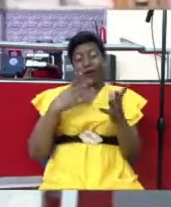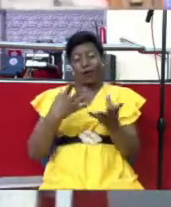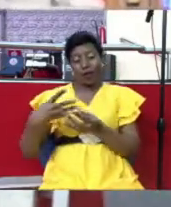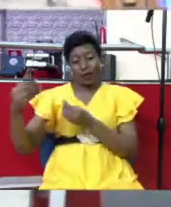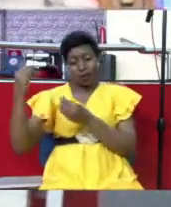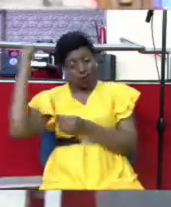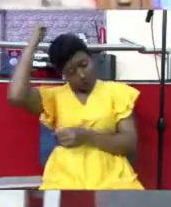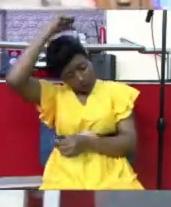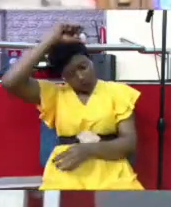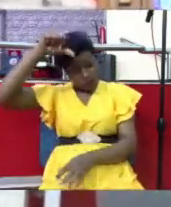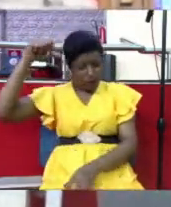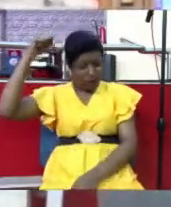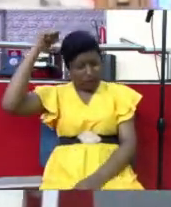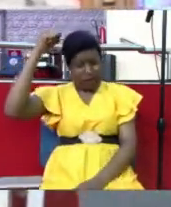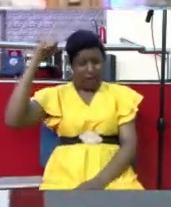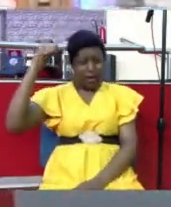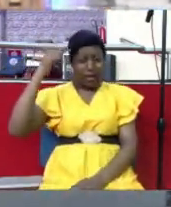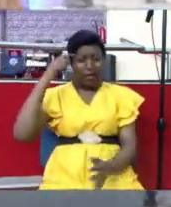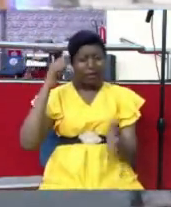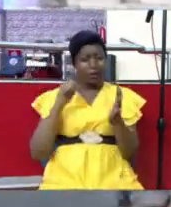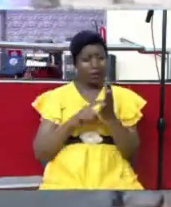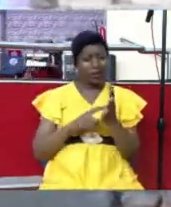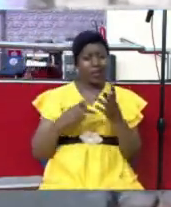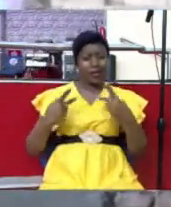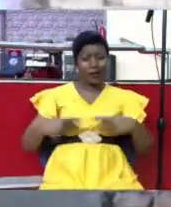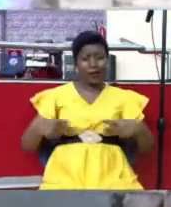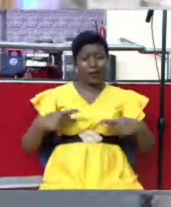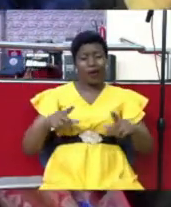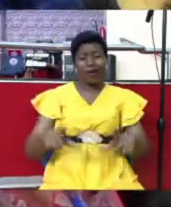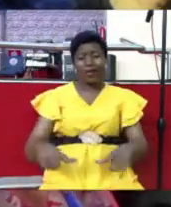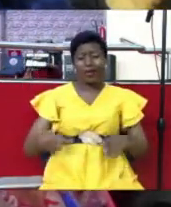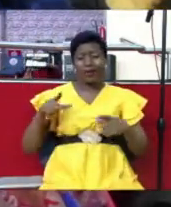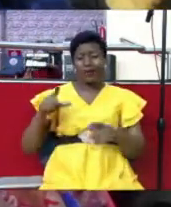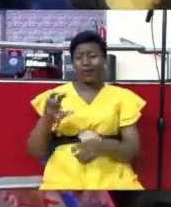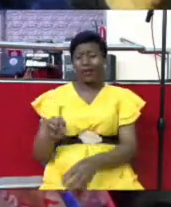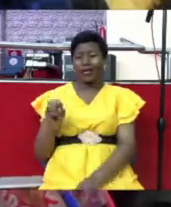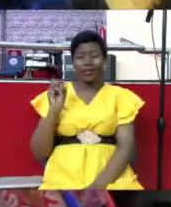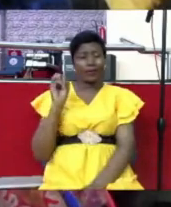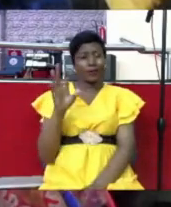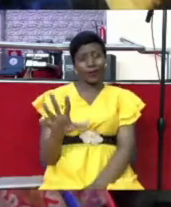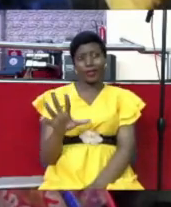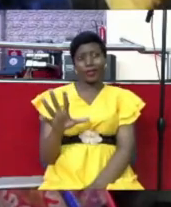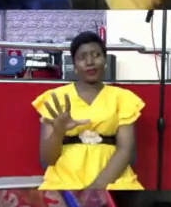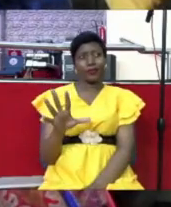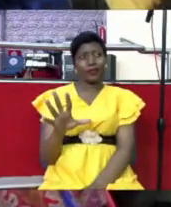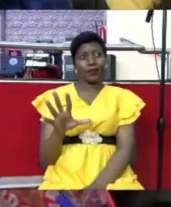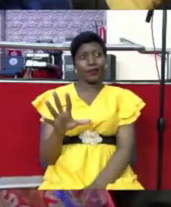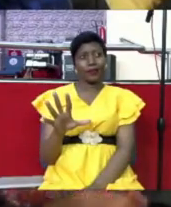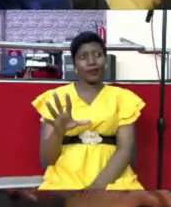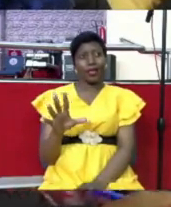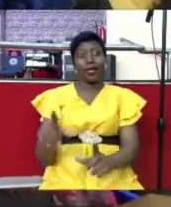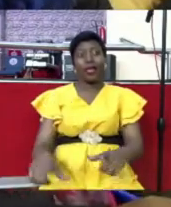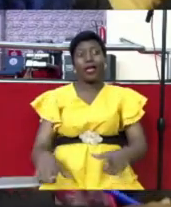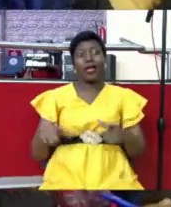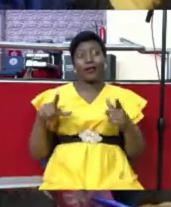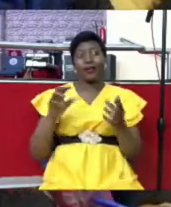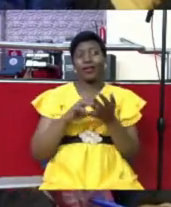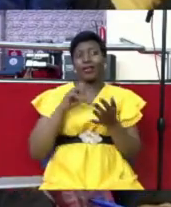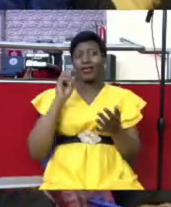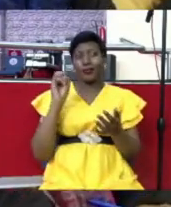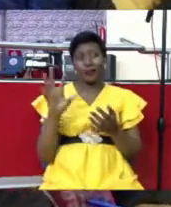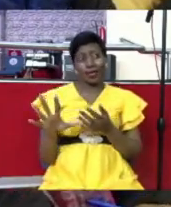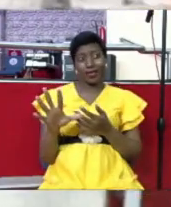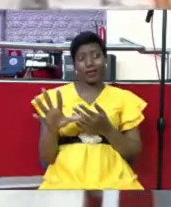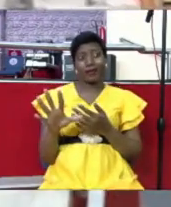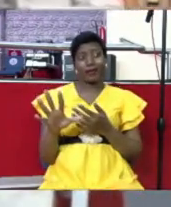are living large. They are living large. Nikagundua watu wanaishi wamepanuliwa. They are living large. Wamepanuka.